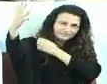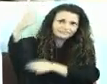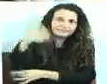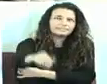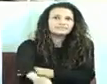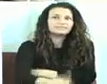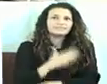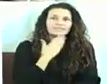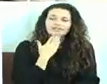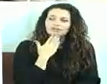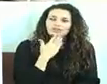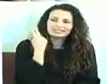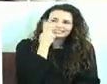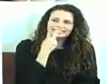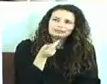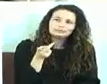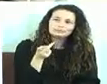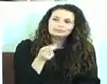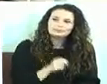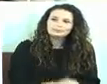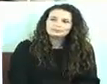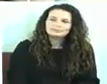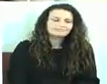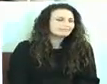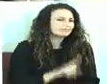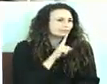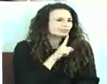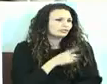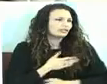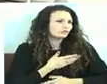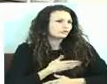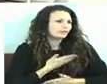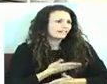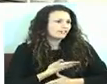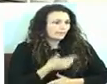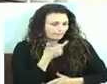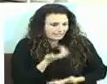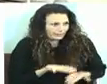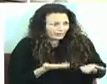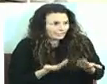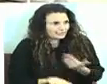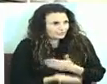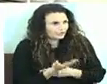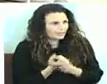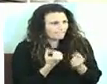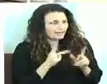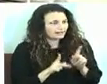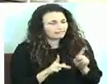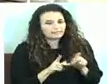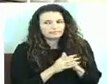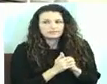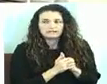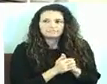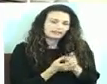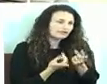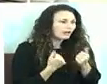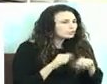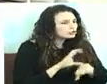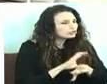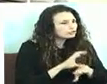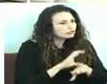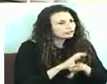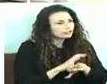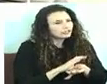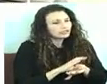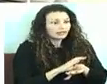Good to see you. I'm so grateful to be up here this morning, as many of our clergy and church family are in